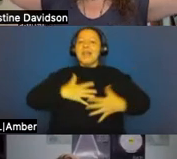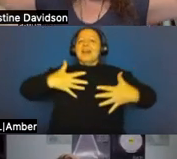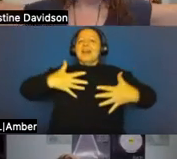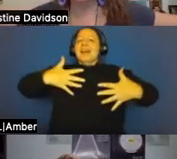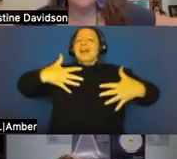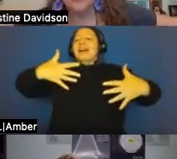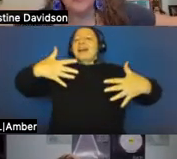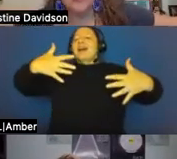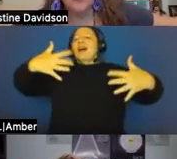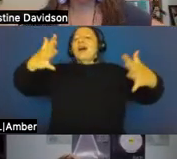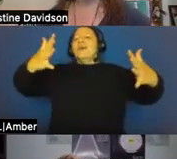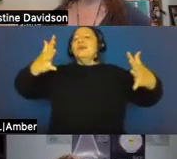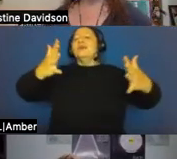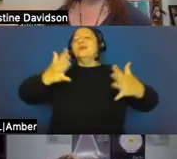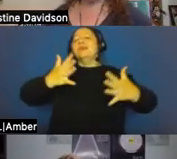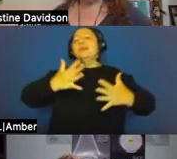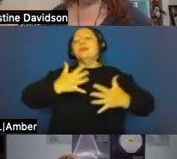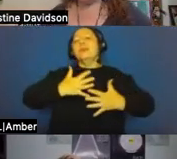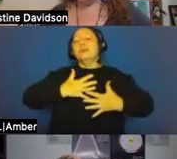and let it out. Okay.